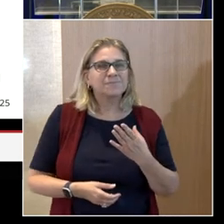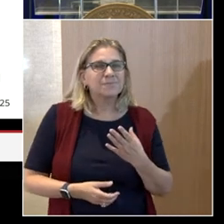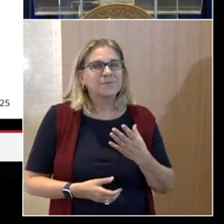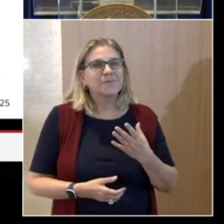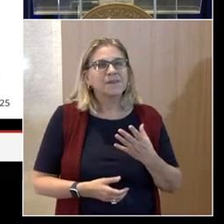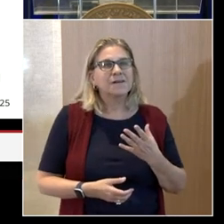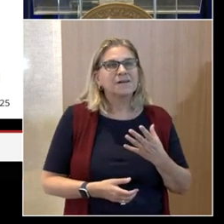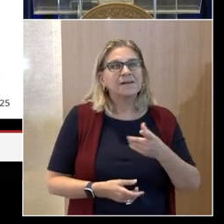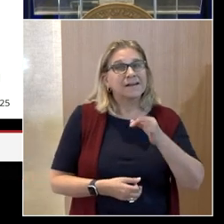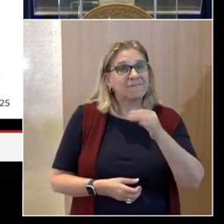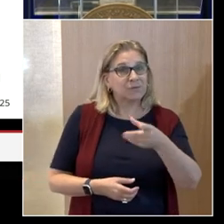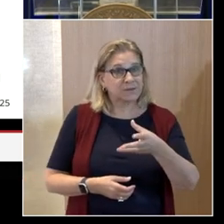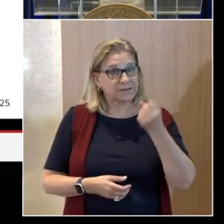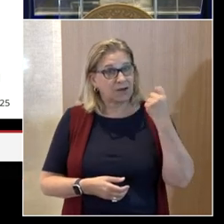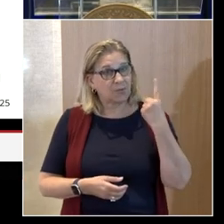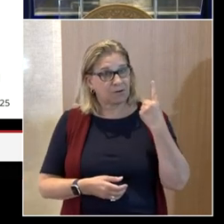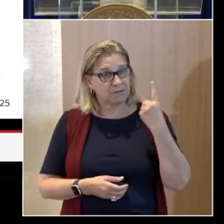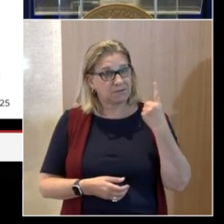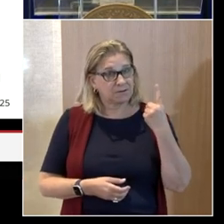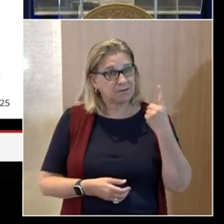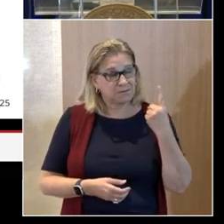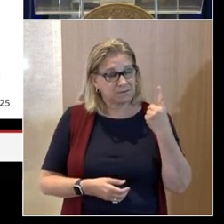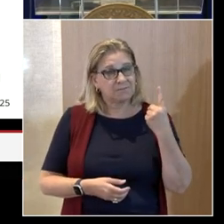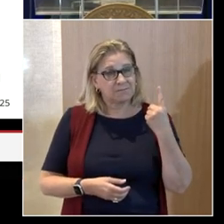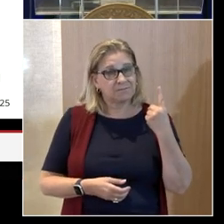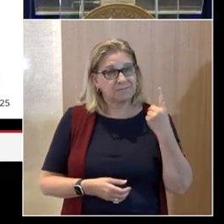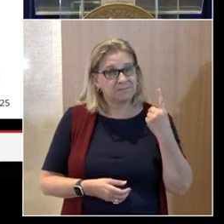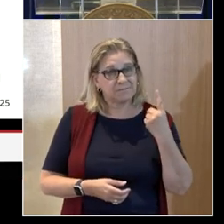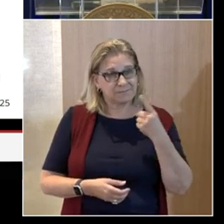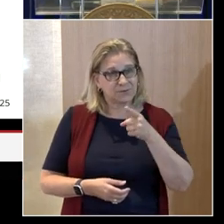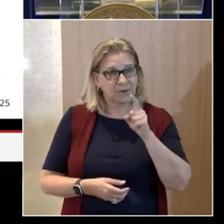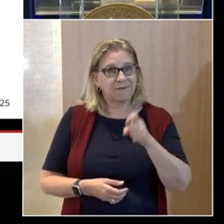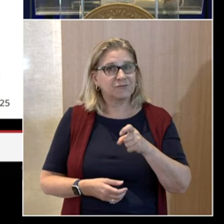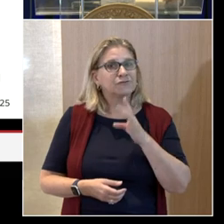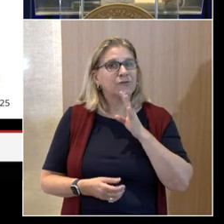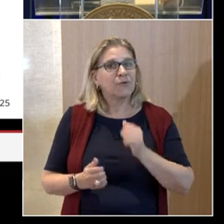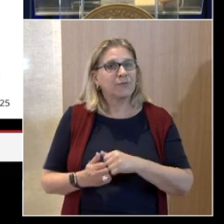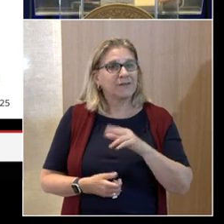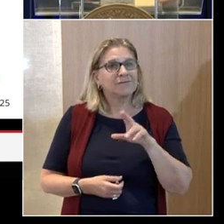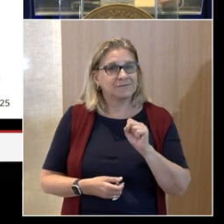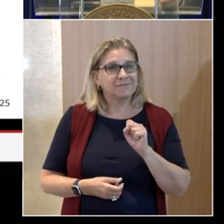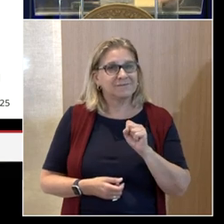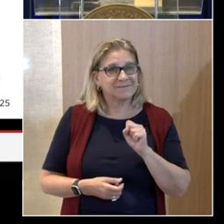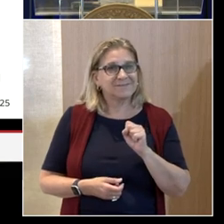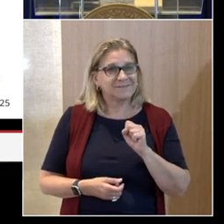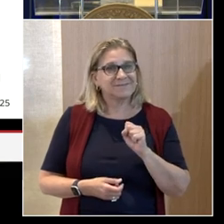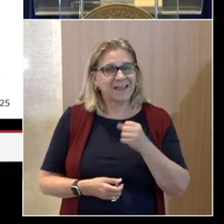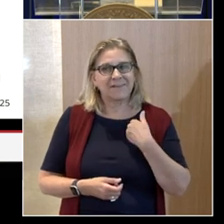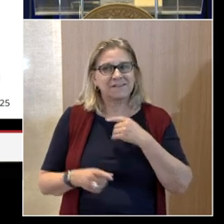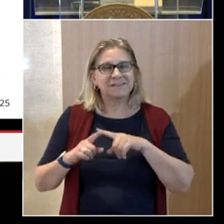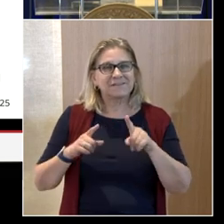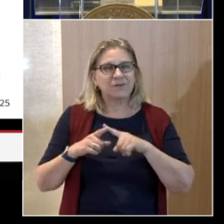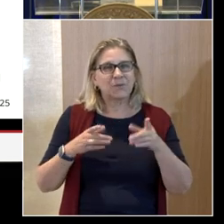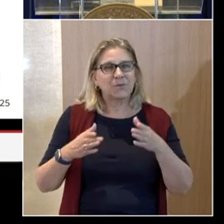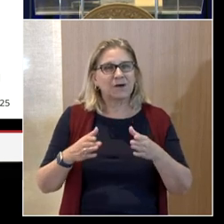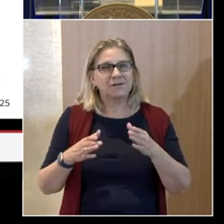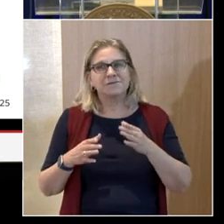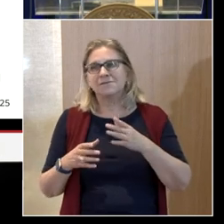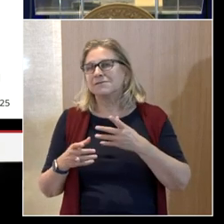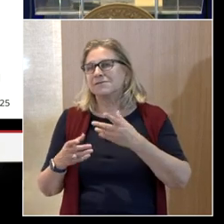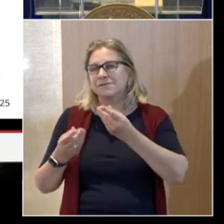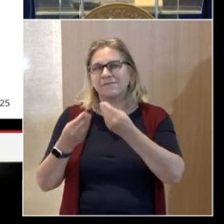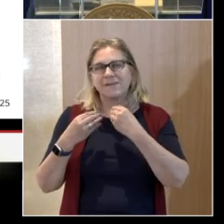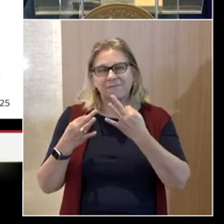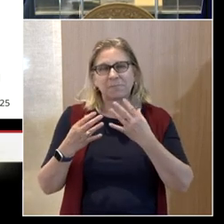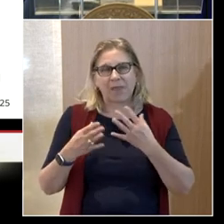a responsibility to keep engaging with us. There are many ways, including starting today, in just a minute. But we have,